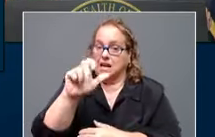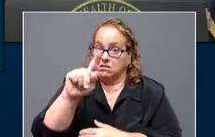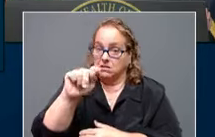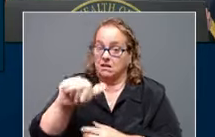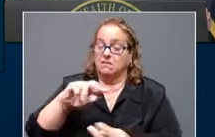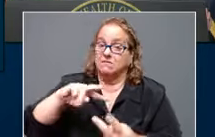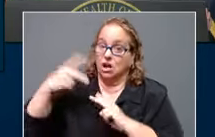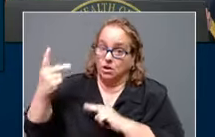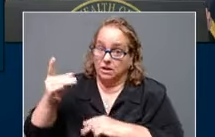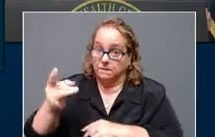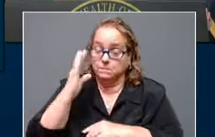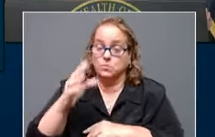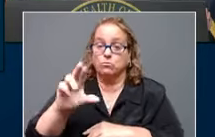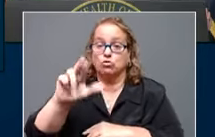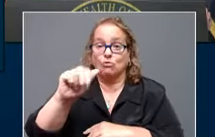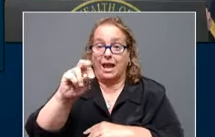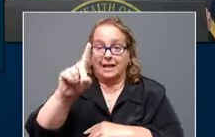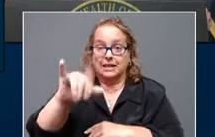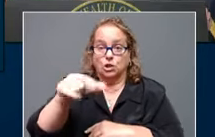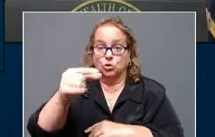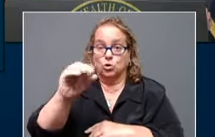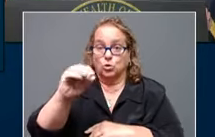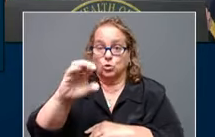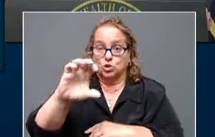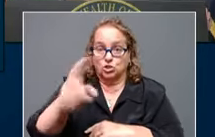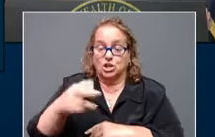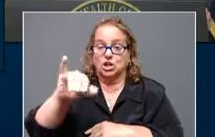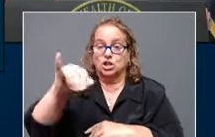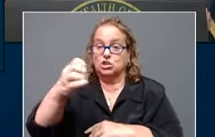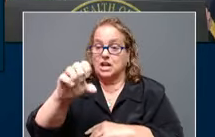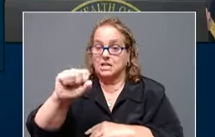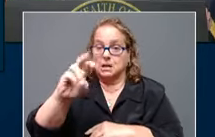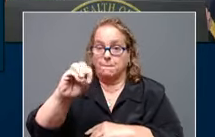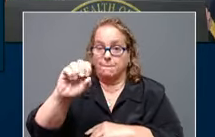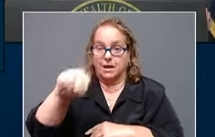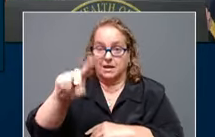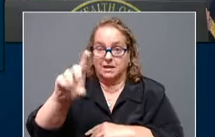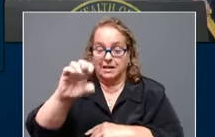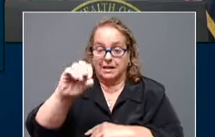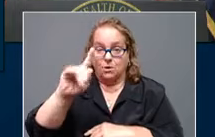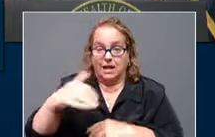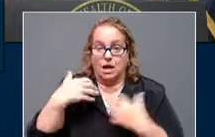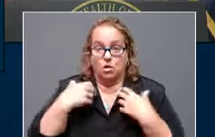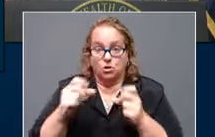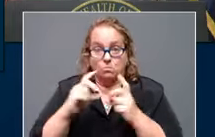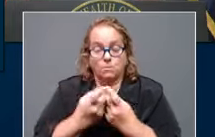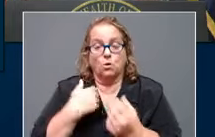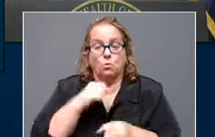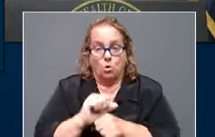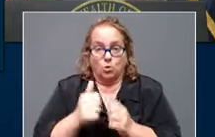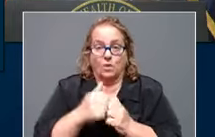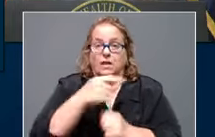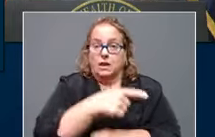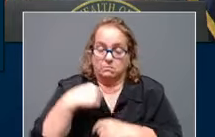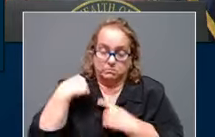in disease to protect our unvaccinated and our most vulnerable students and staff.